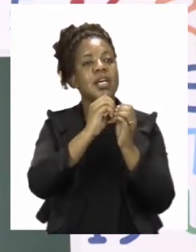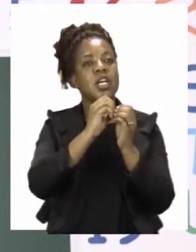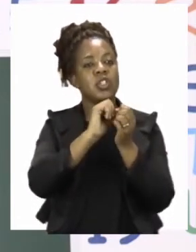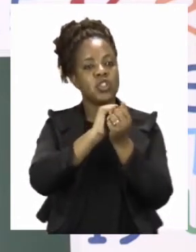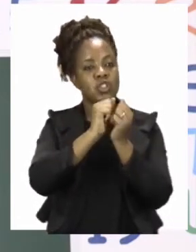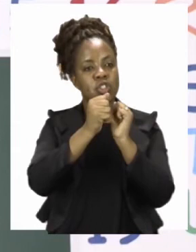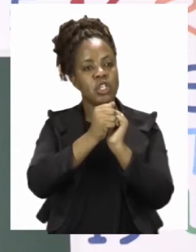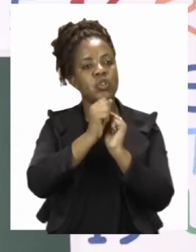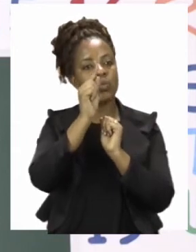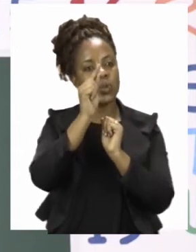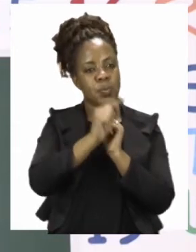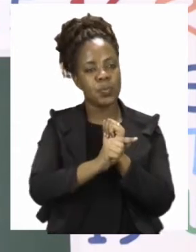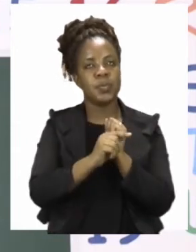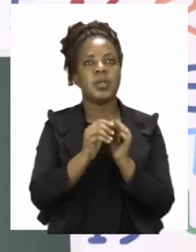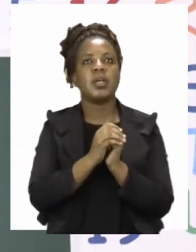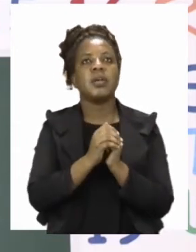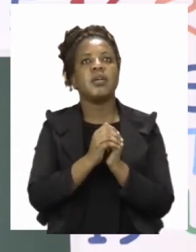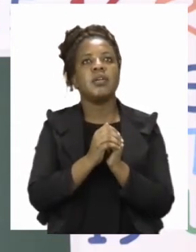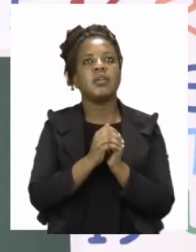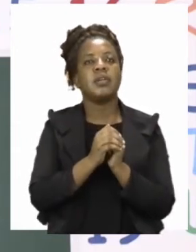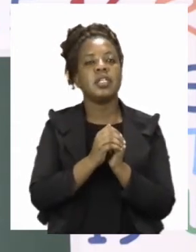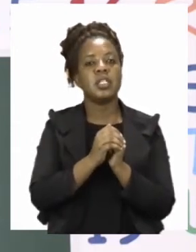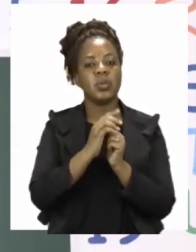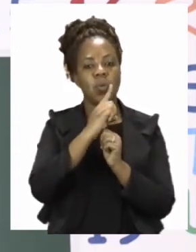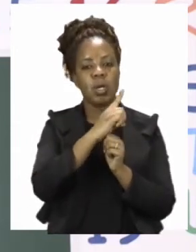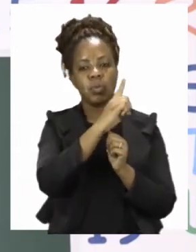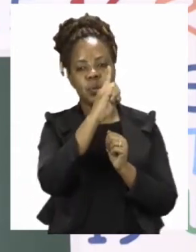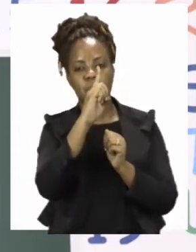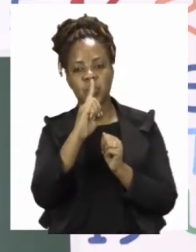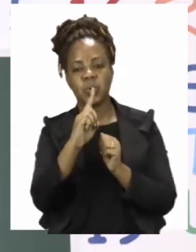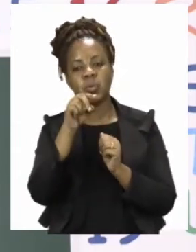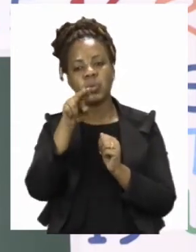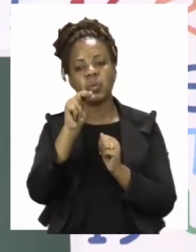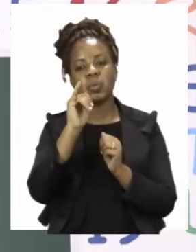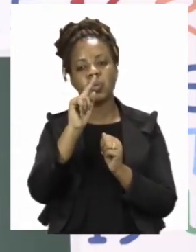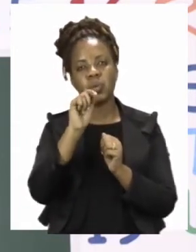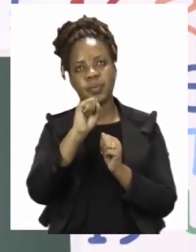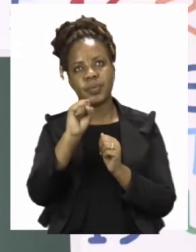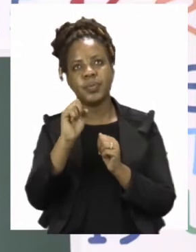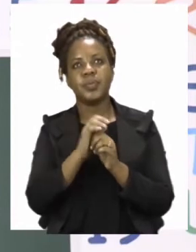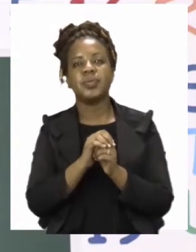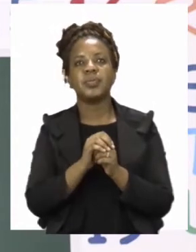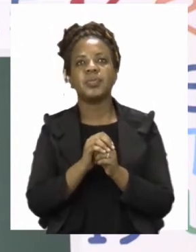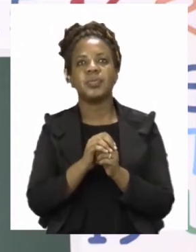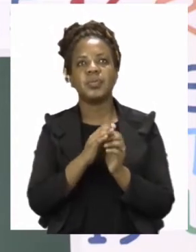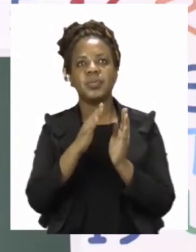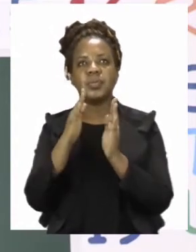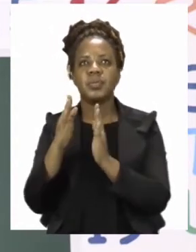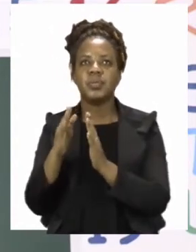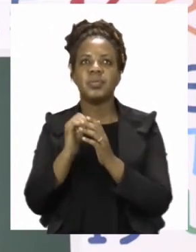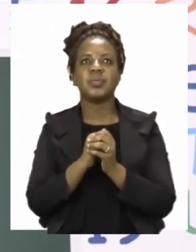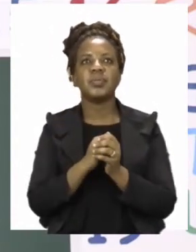Mrs. Units. Then after that, we are going to continue with our subtraction. Remember,